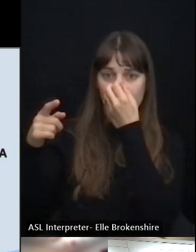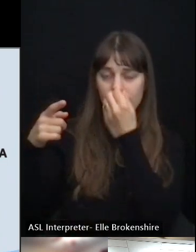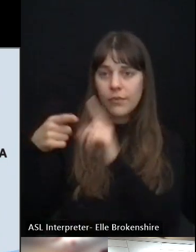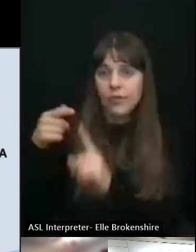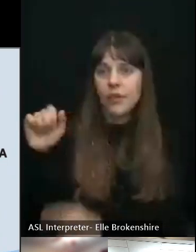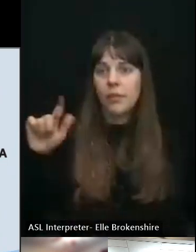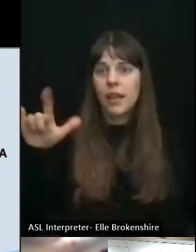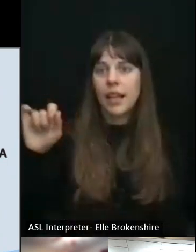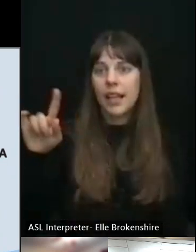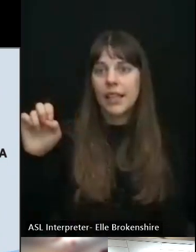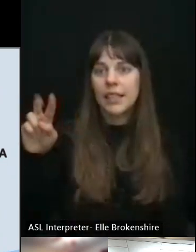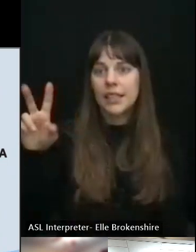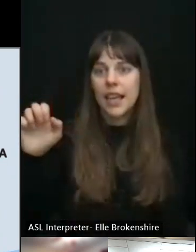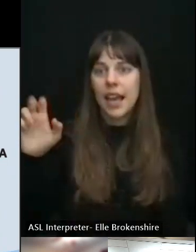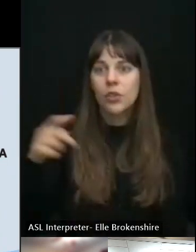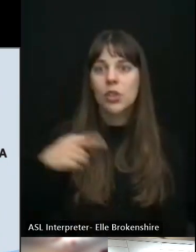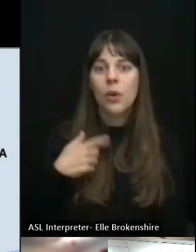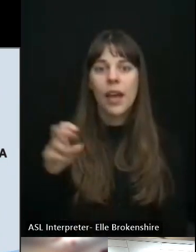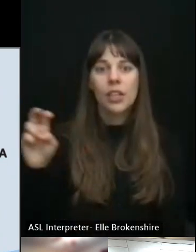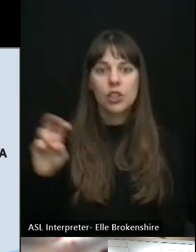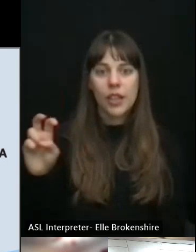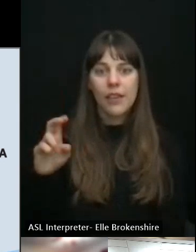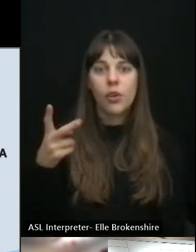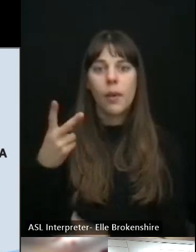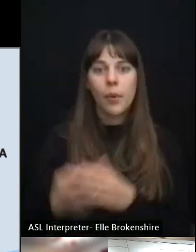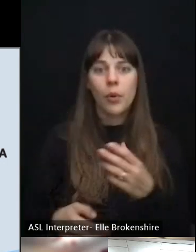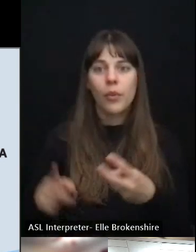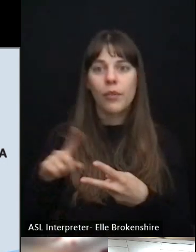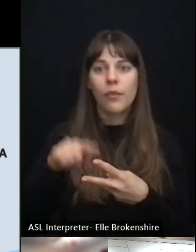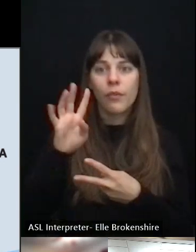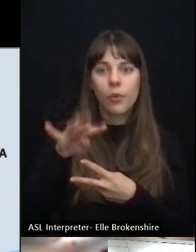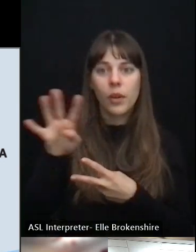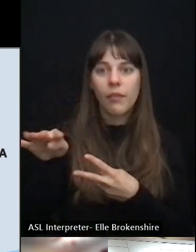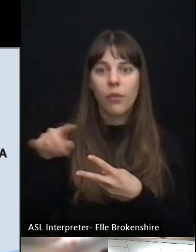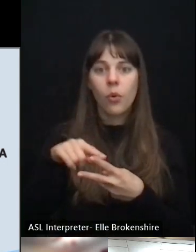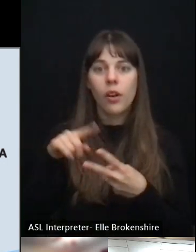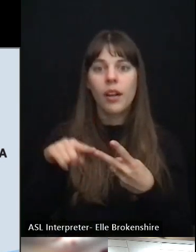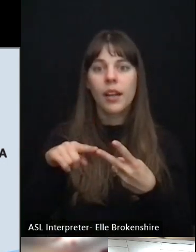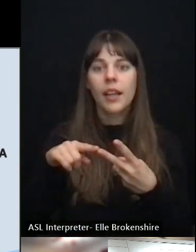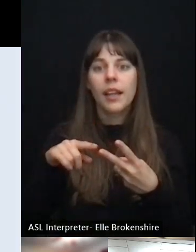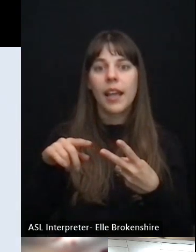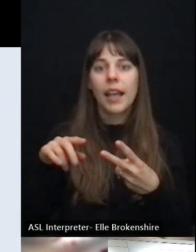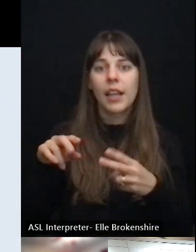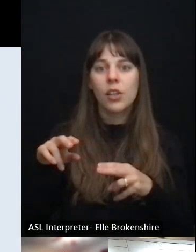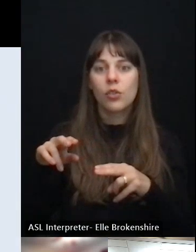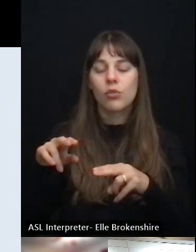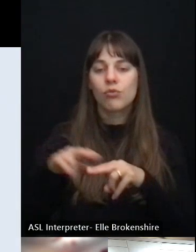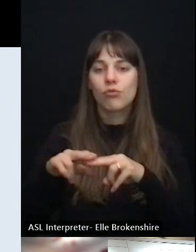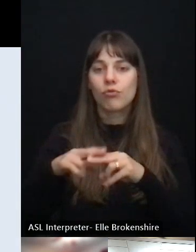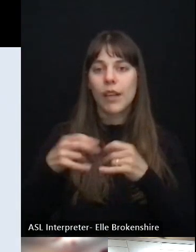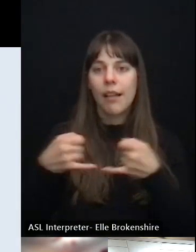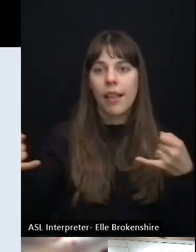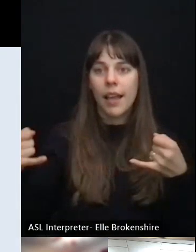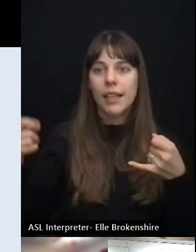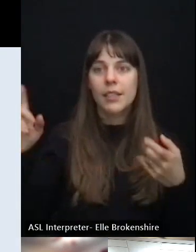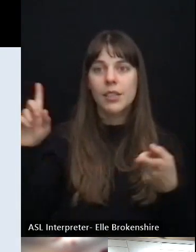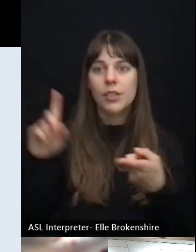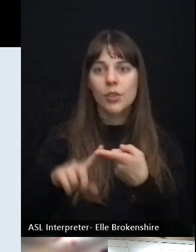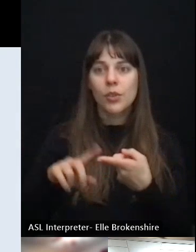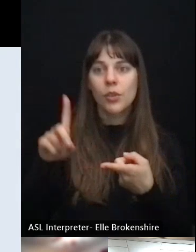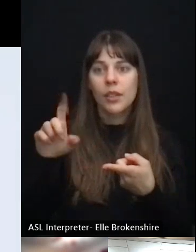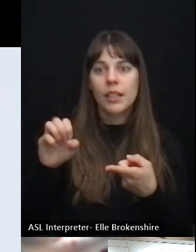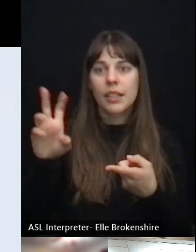Knoxville and the rail lines to get downtown and also to the north side for work.